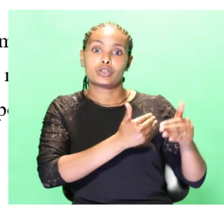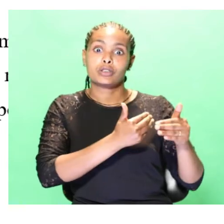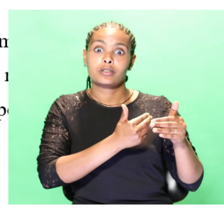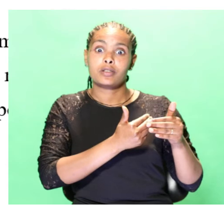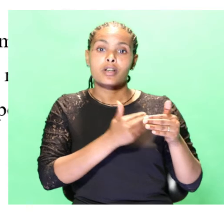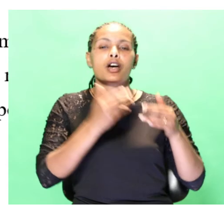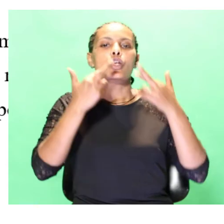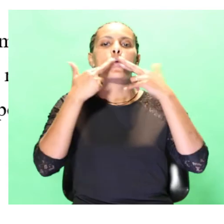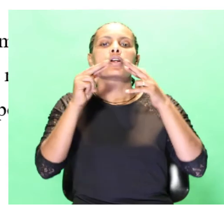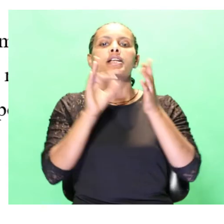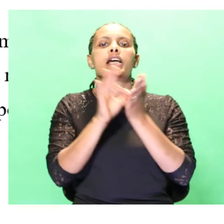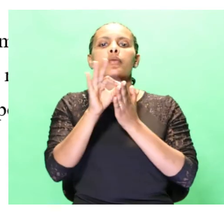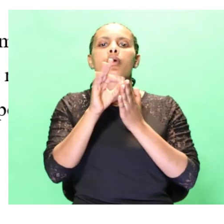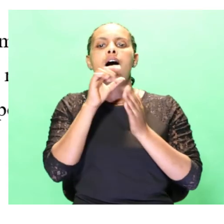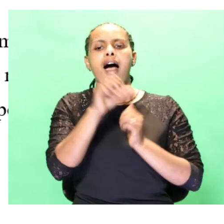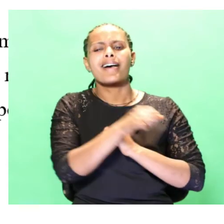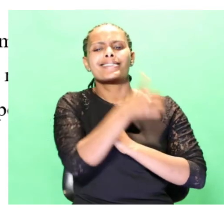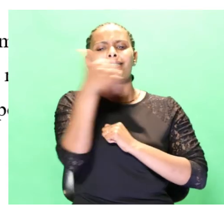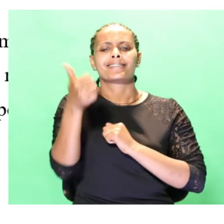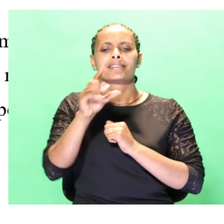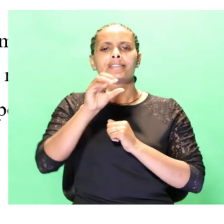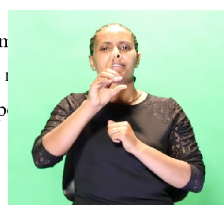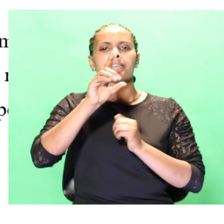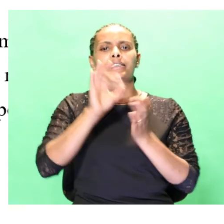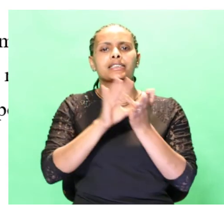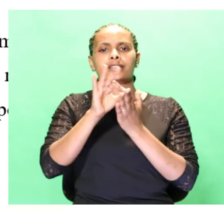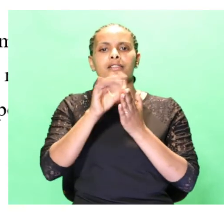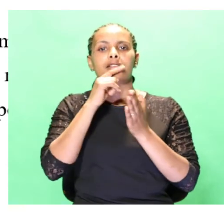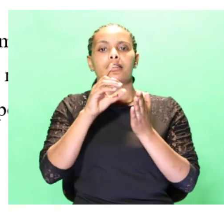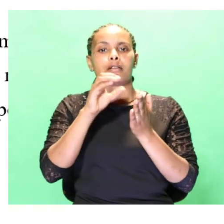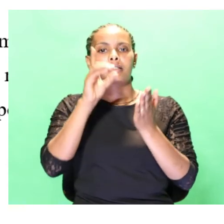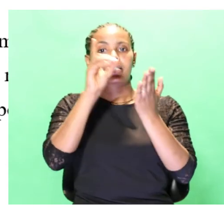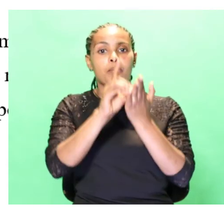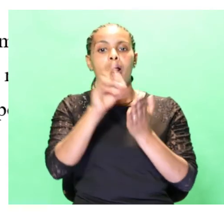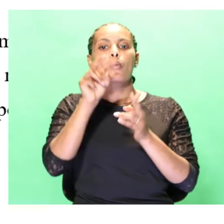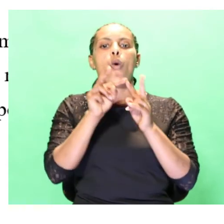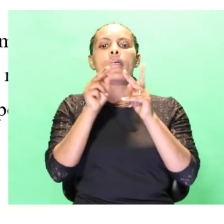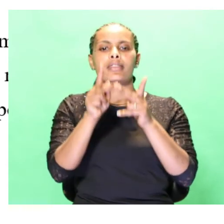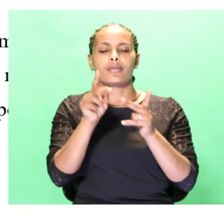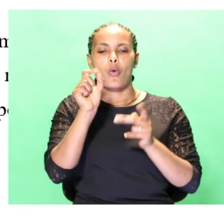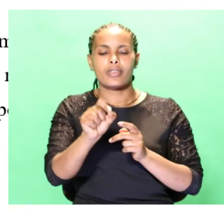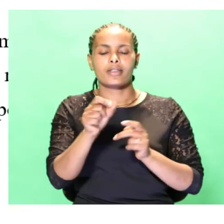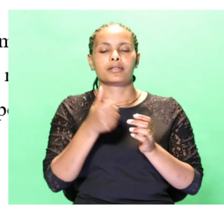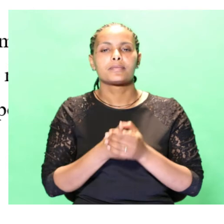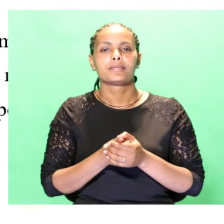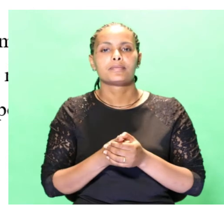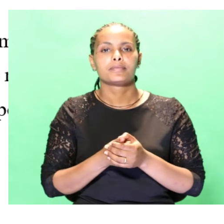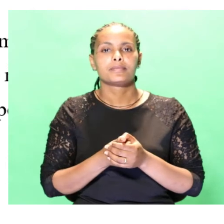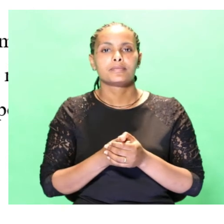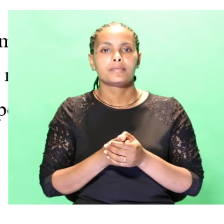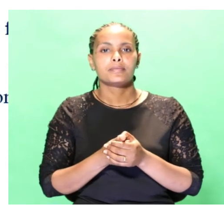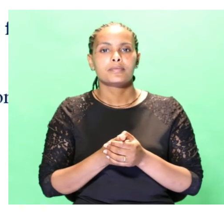the reported numbers relative to other digits and also to the decimal point.